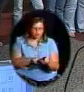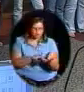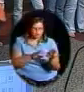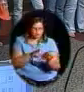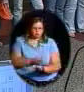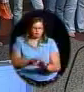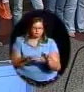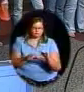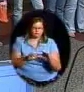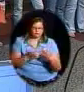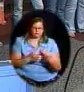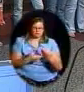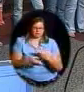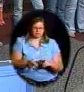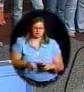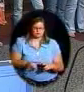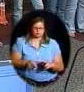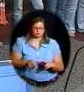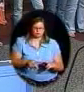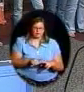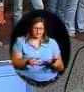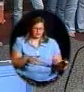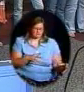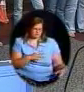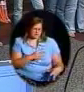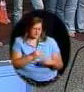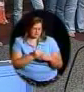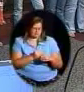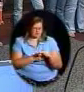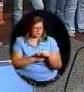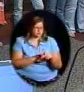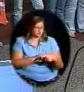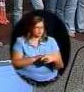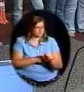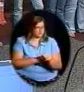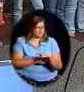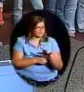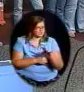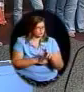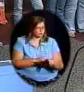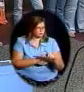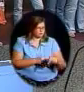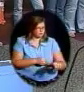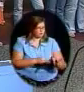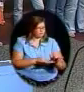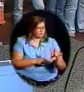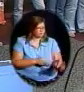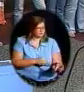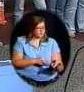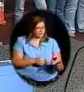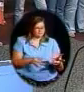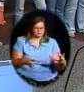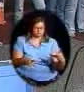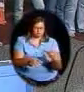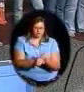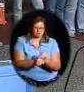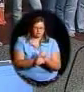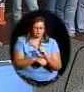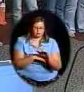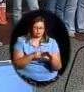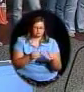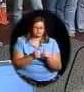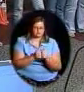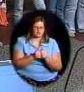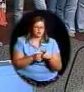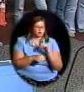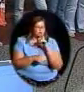This group has a cumulative GPA of a 3.57, which is pretty amazing. I'm very proud of that. So they're